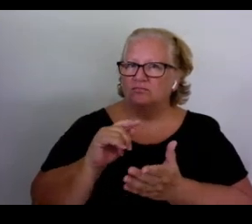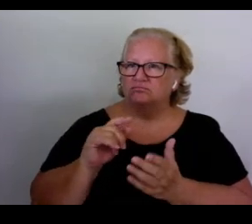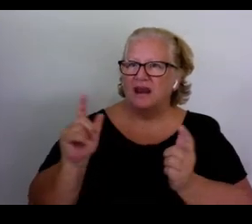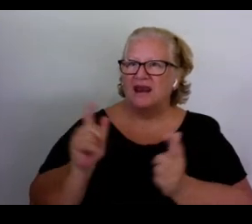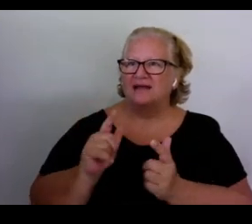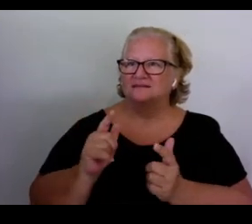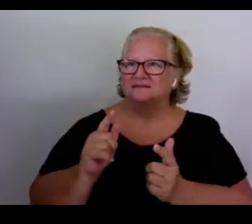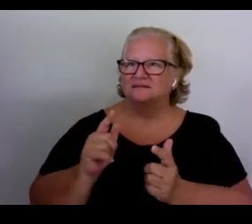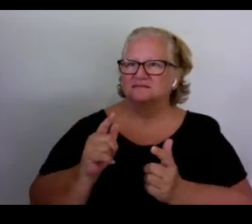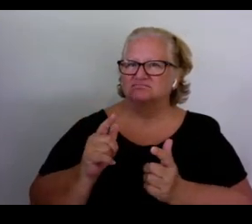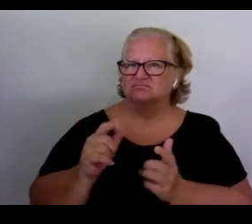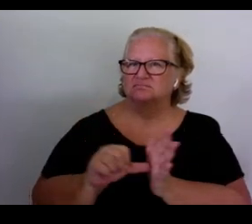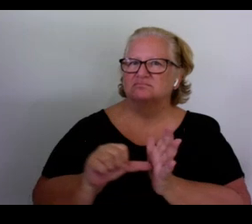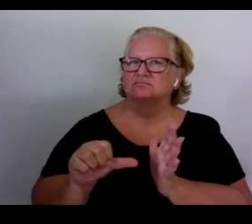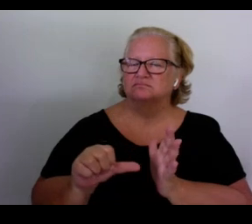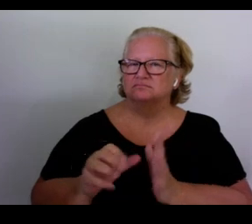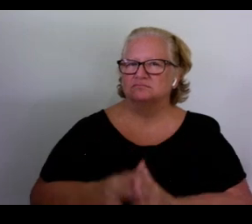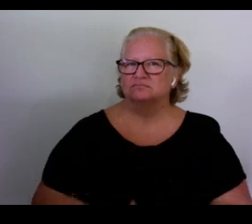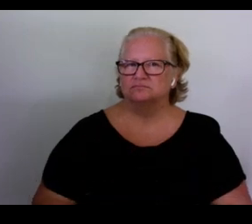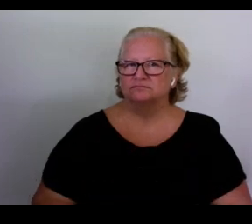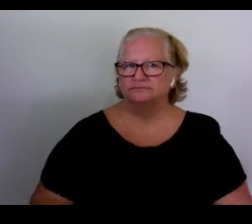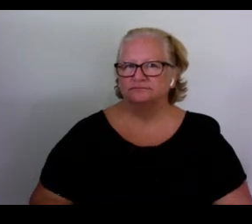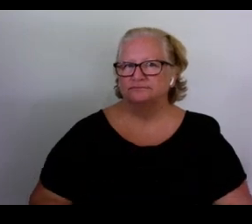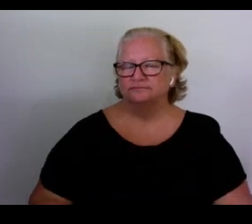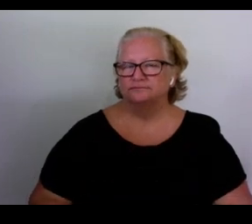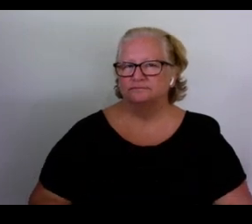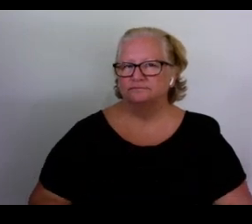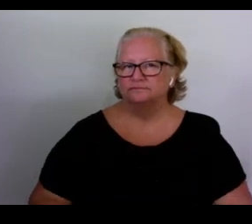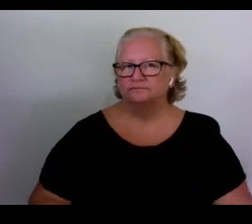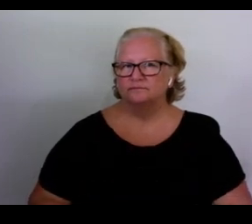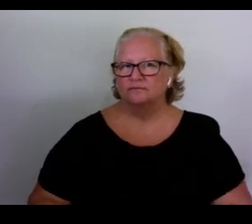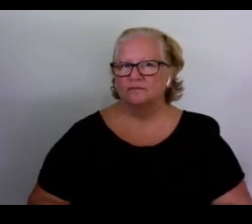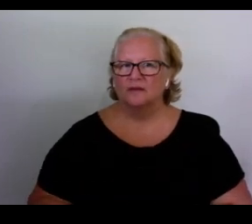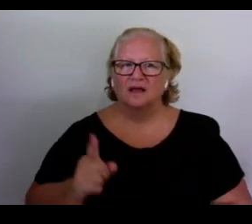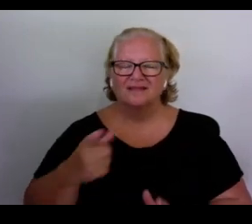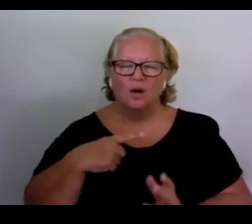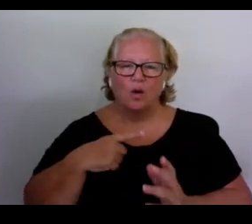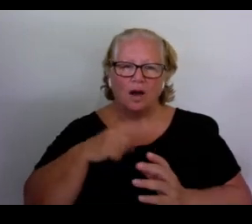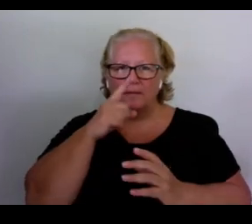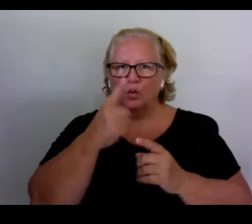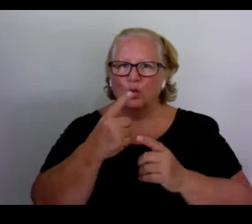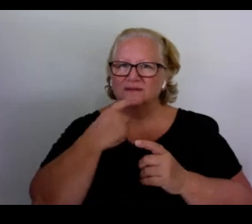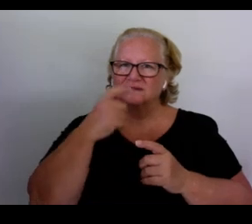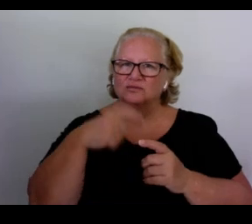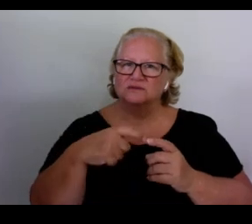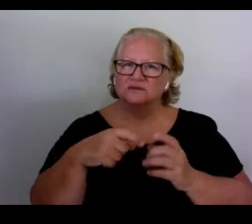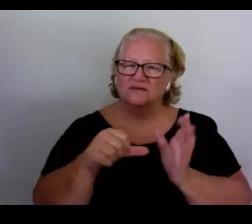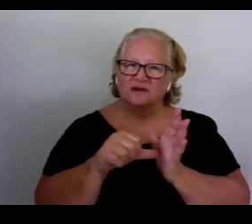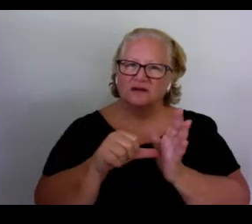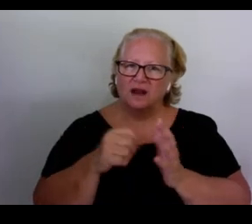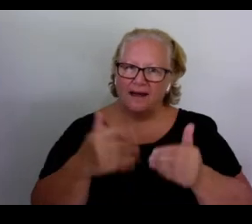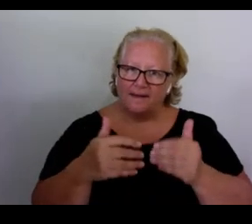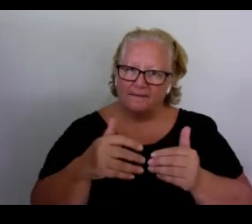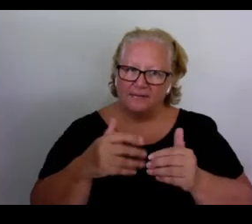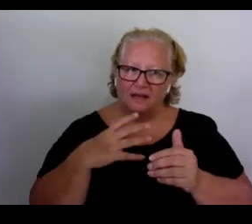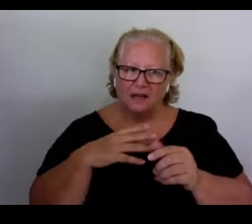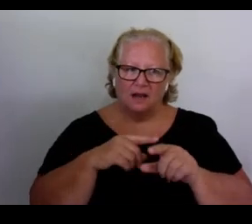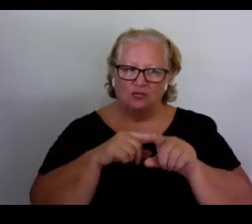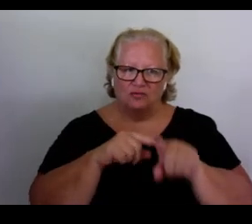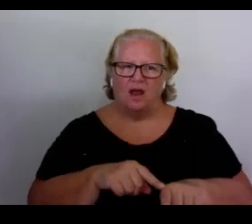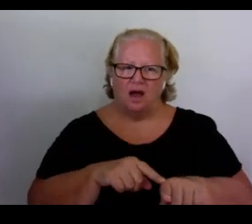institutions. So that's often why people in serious financial harm end up trying to rely on these products because